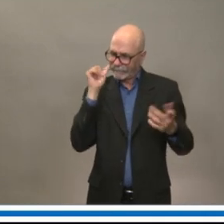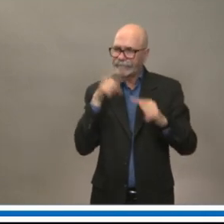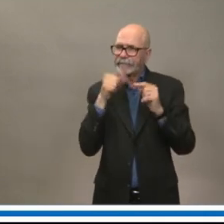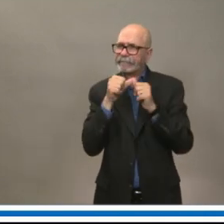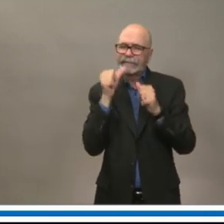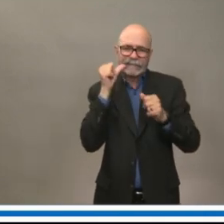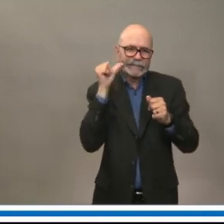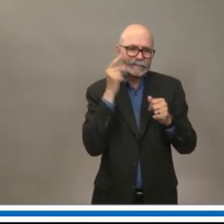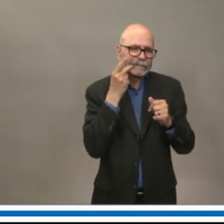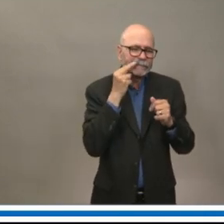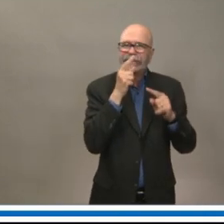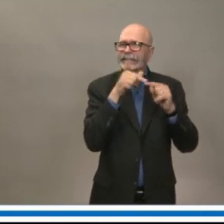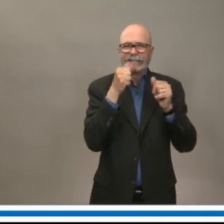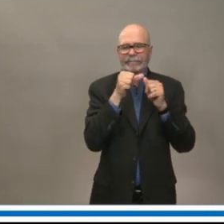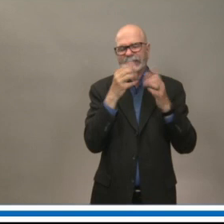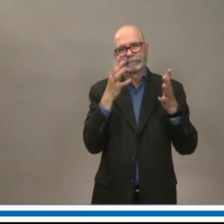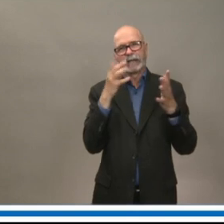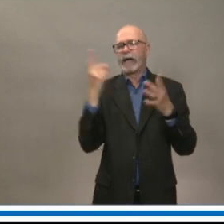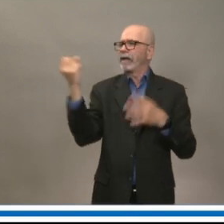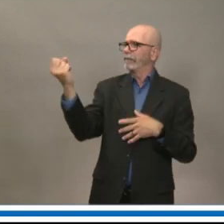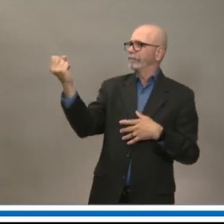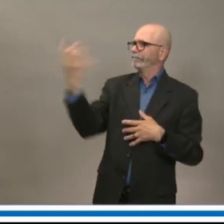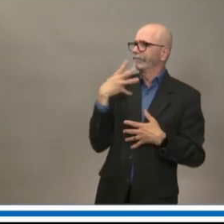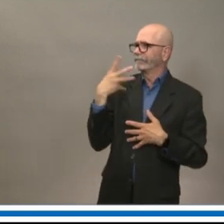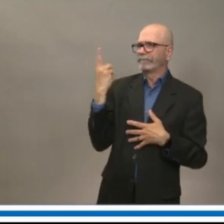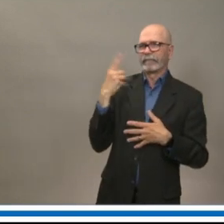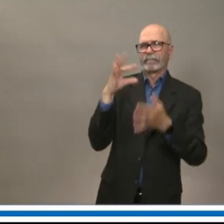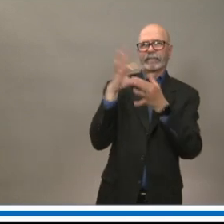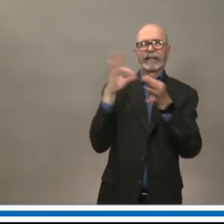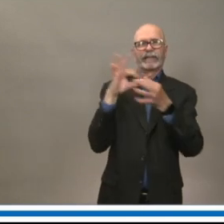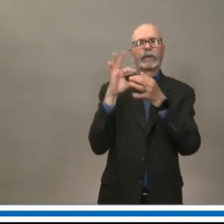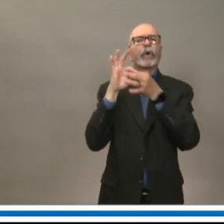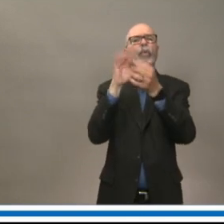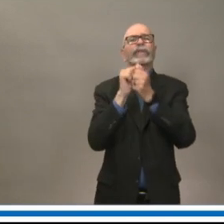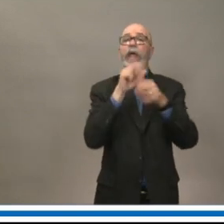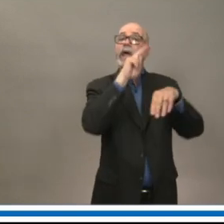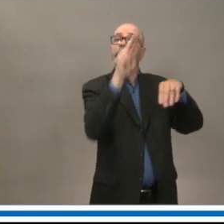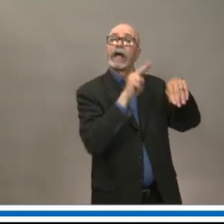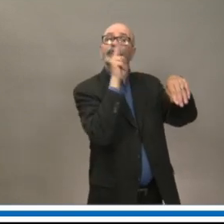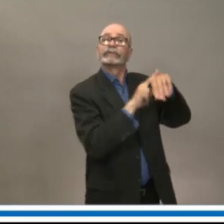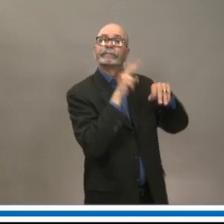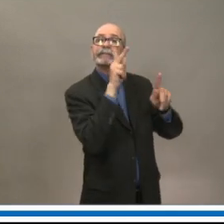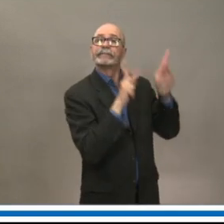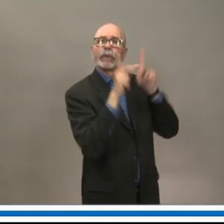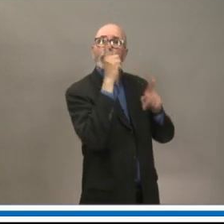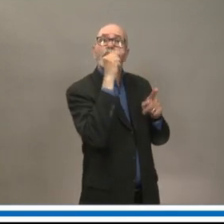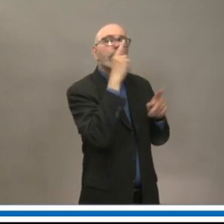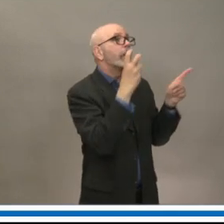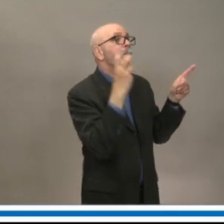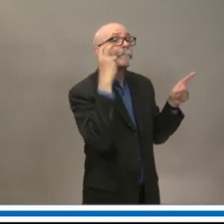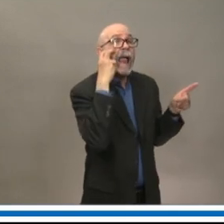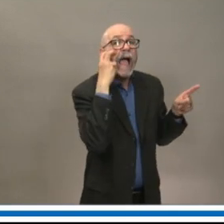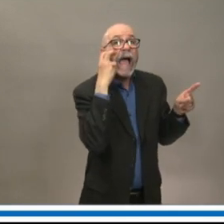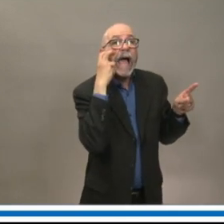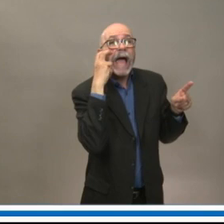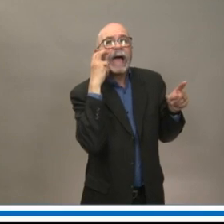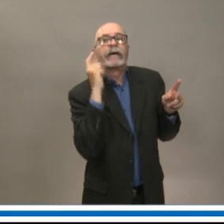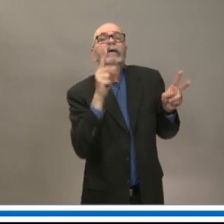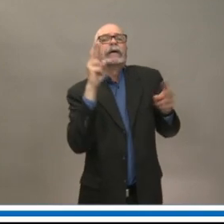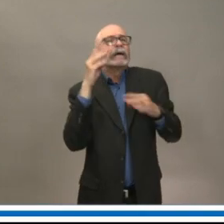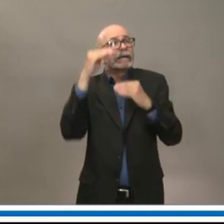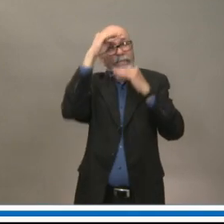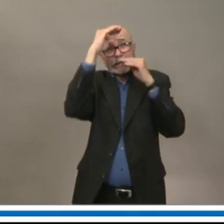From nationally from around people who are blind or visually impaired. They've raised the issue